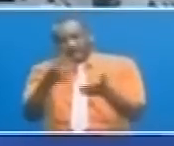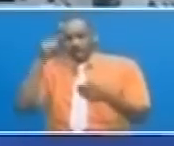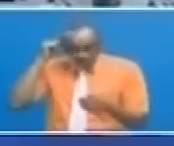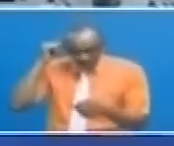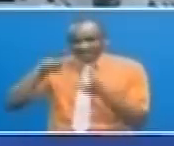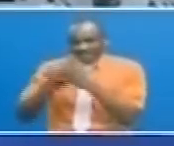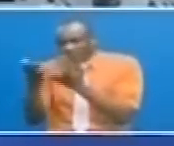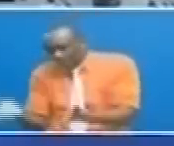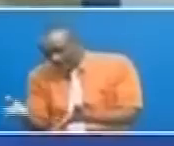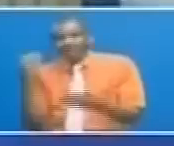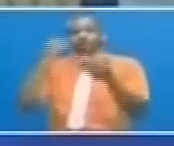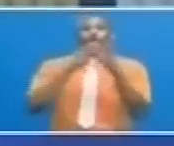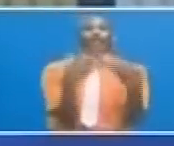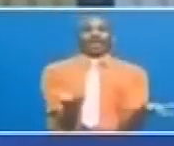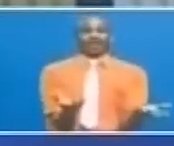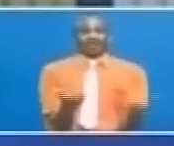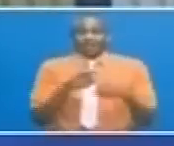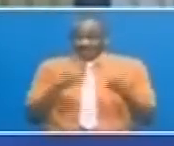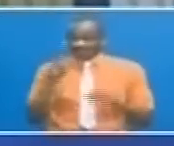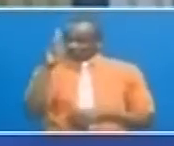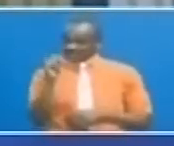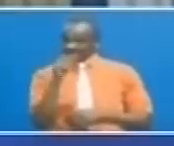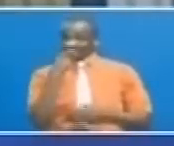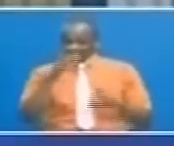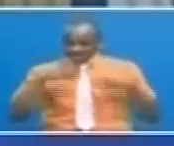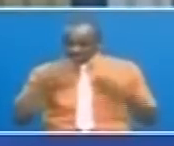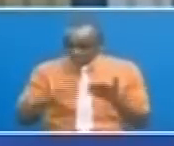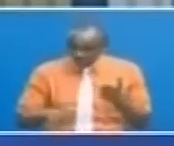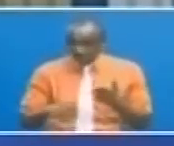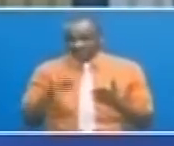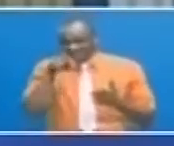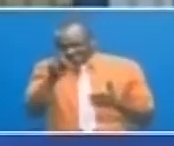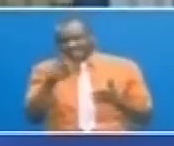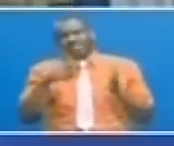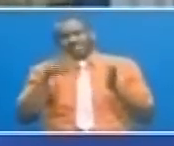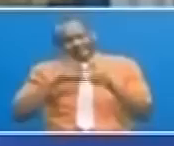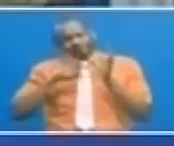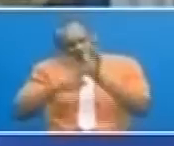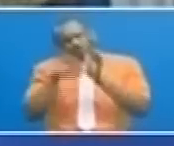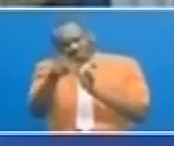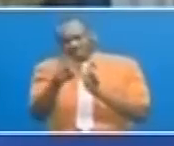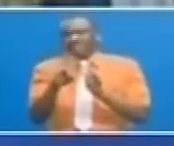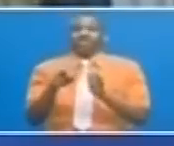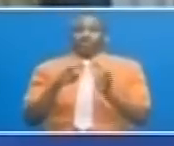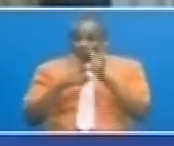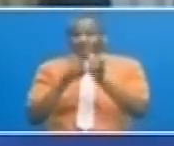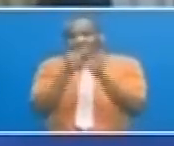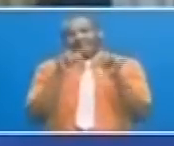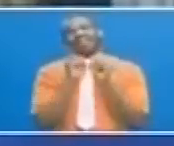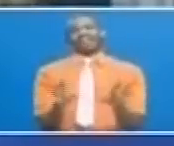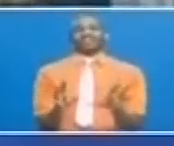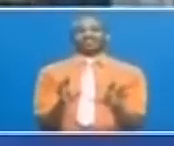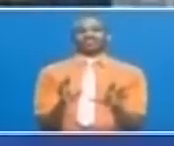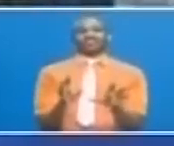origin and destination. But the United Nations admits a manifesto of the weapons was not made. This is a document